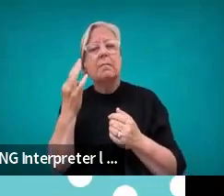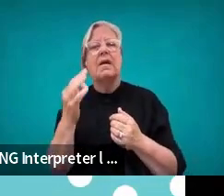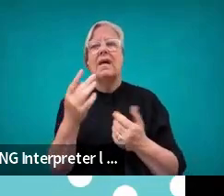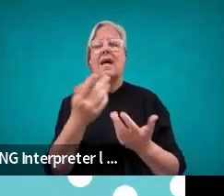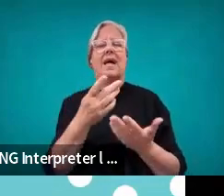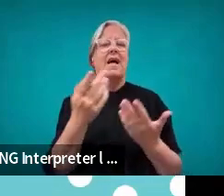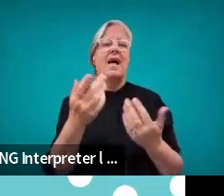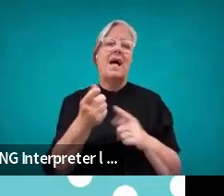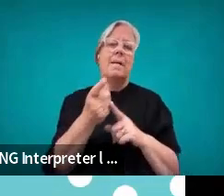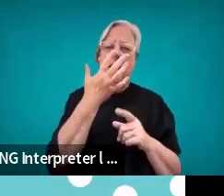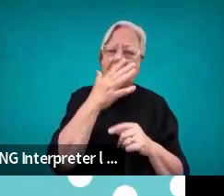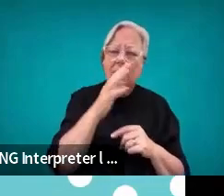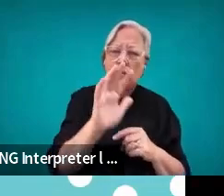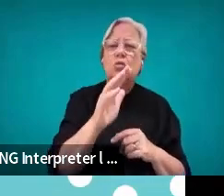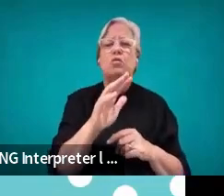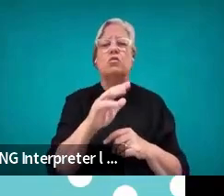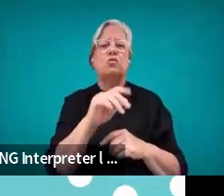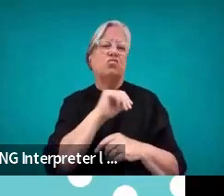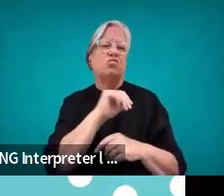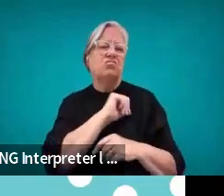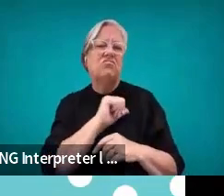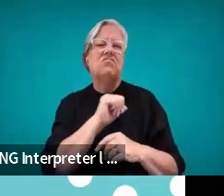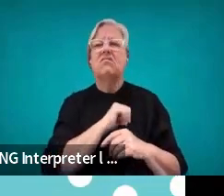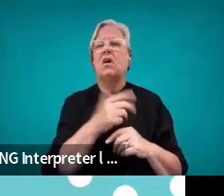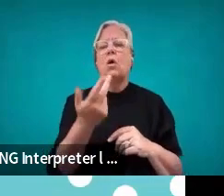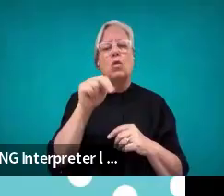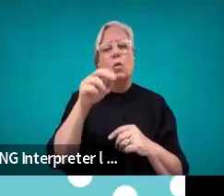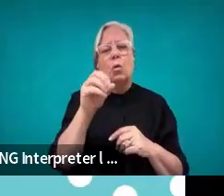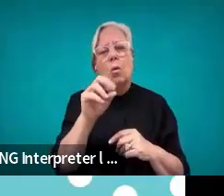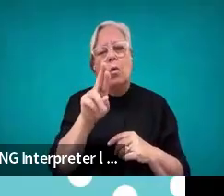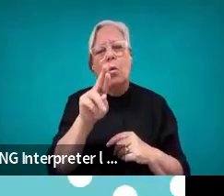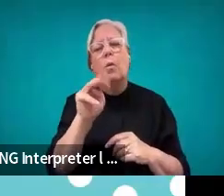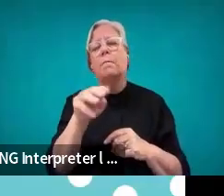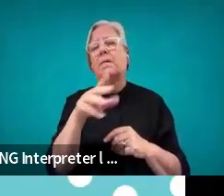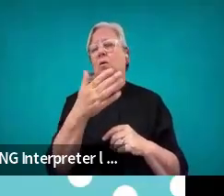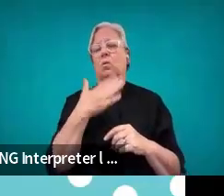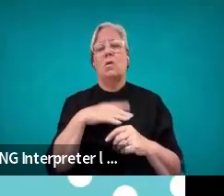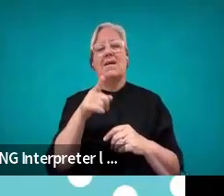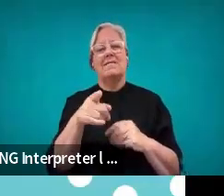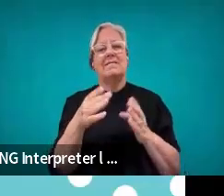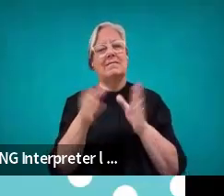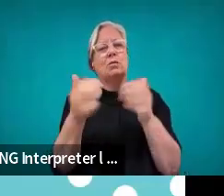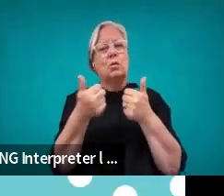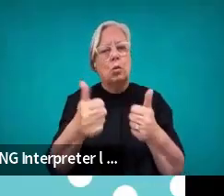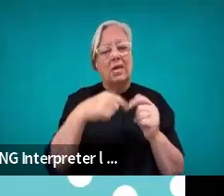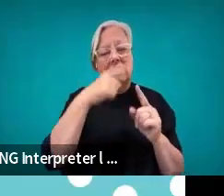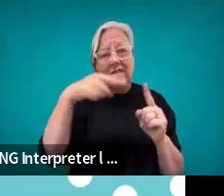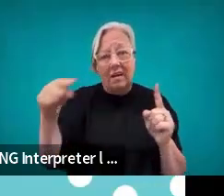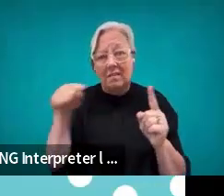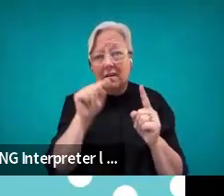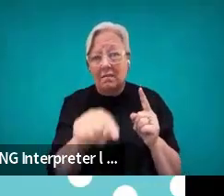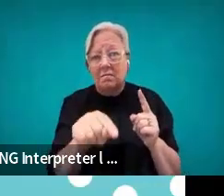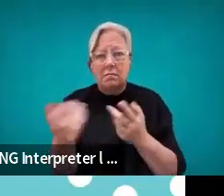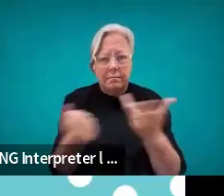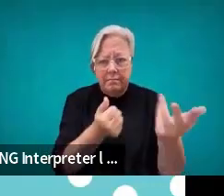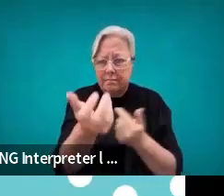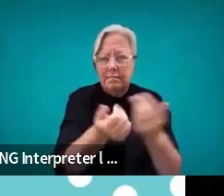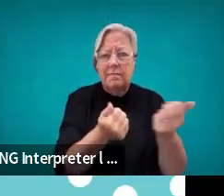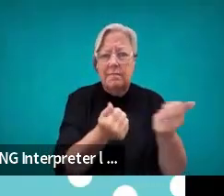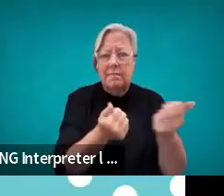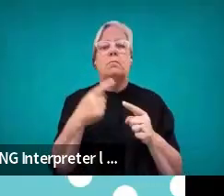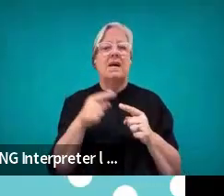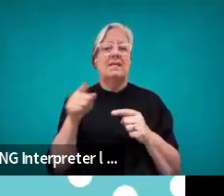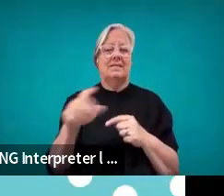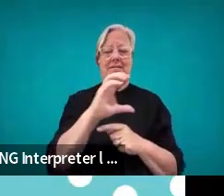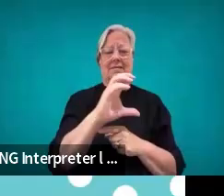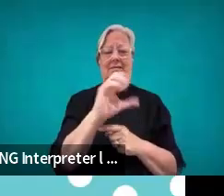and norms, enhance and expand GBV data, and support the critical work of civil society,